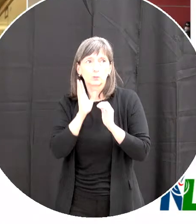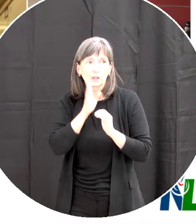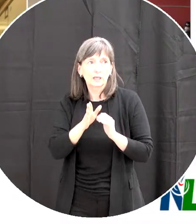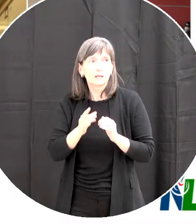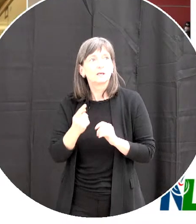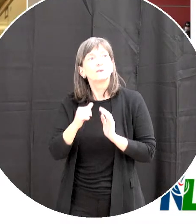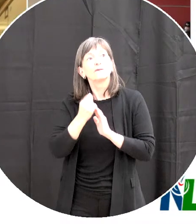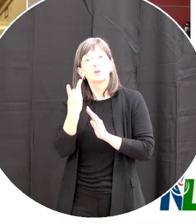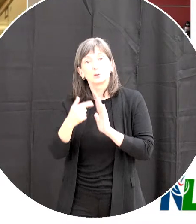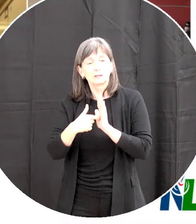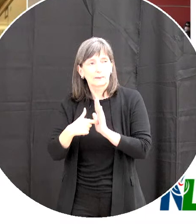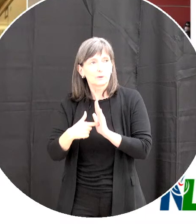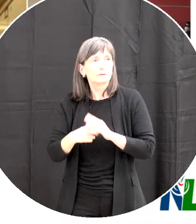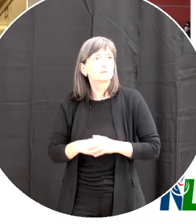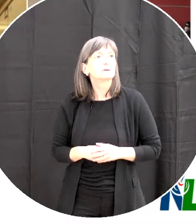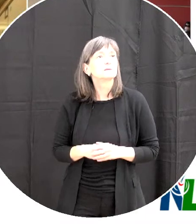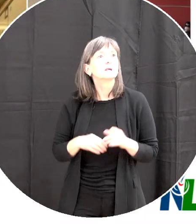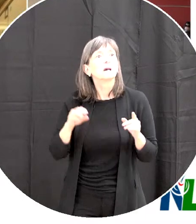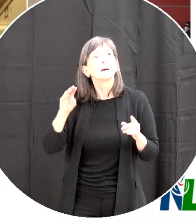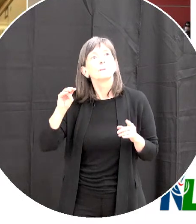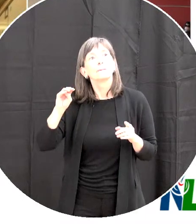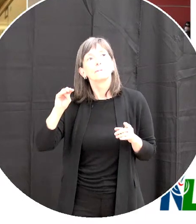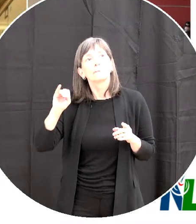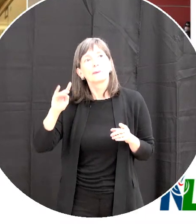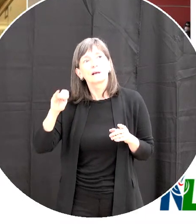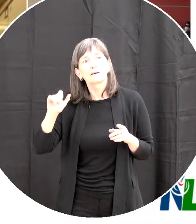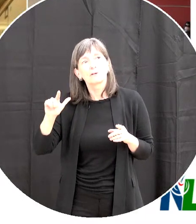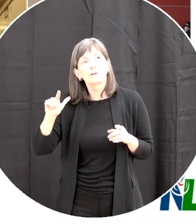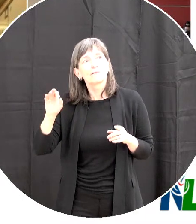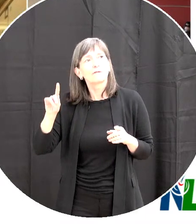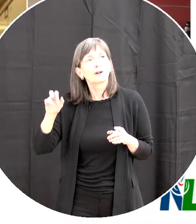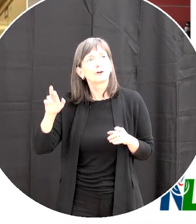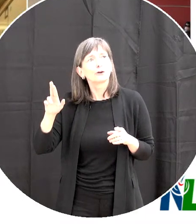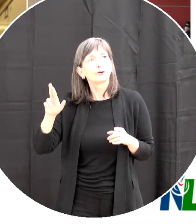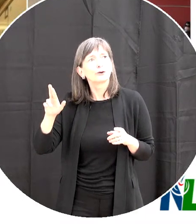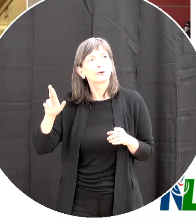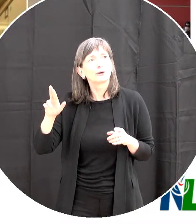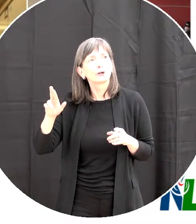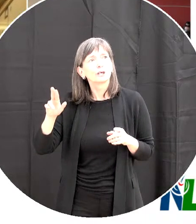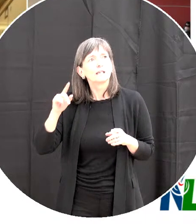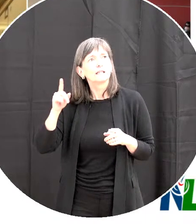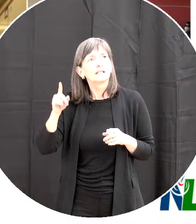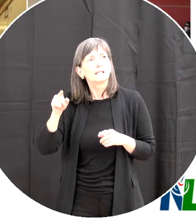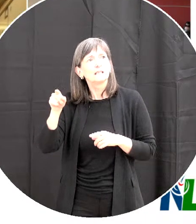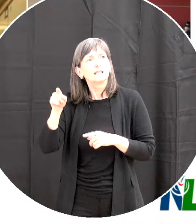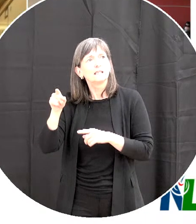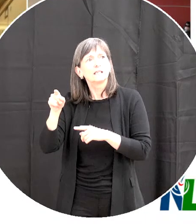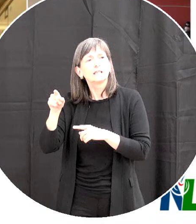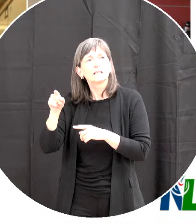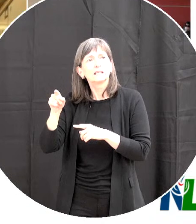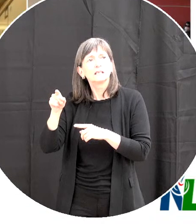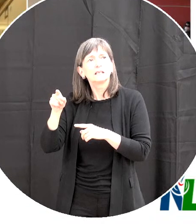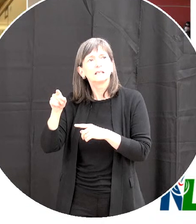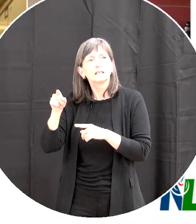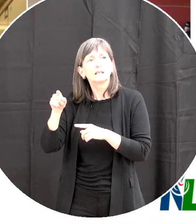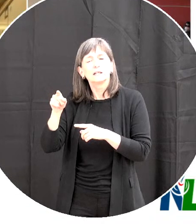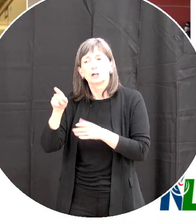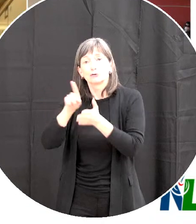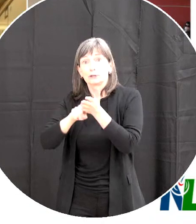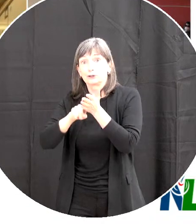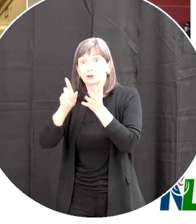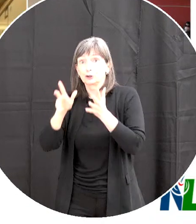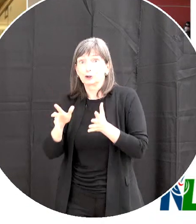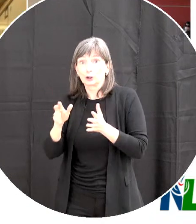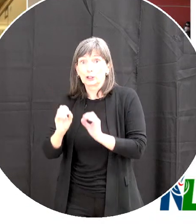tweet by Michael Fulham, who is one of the few esteemed educational researchers with